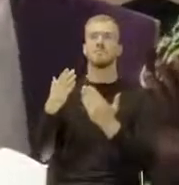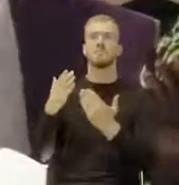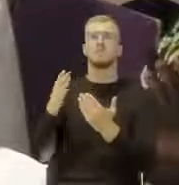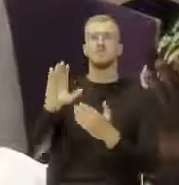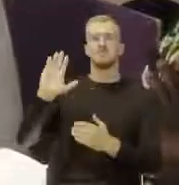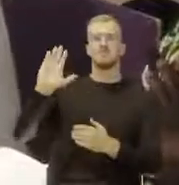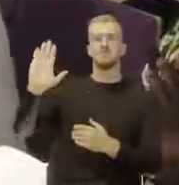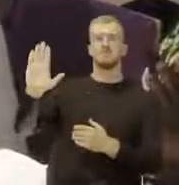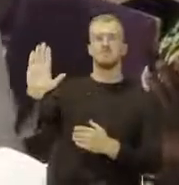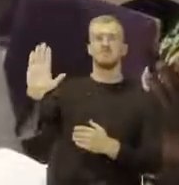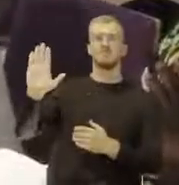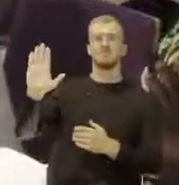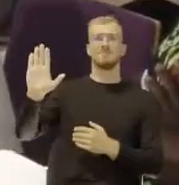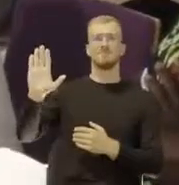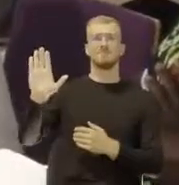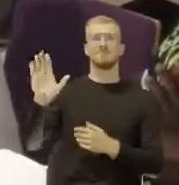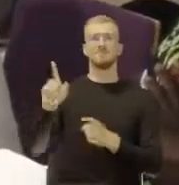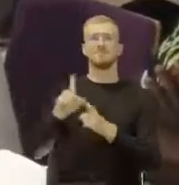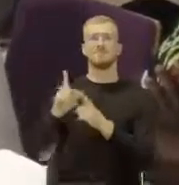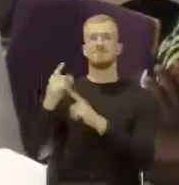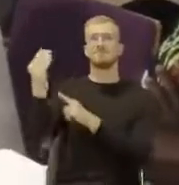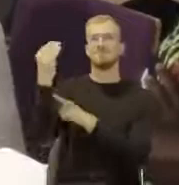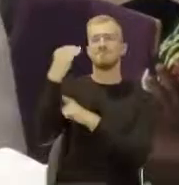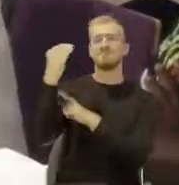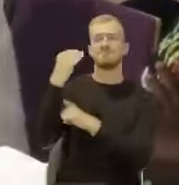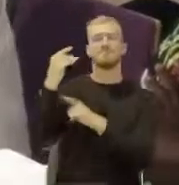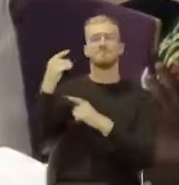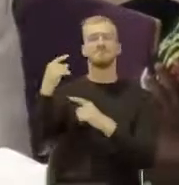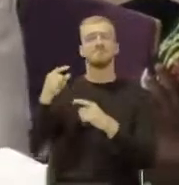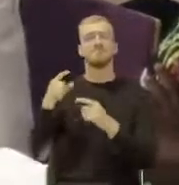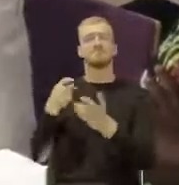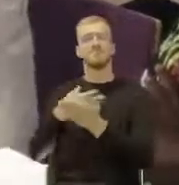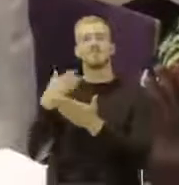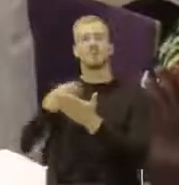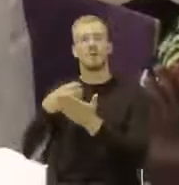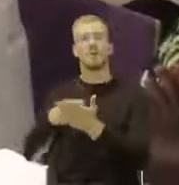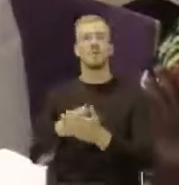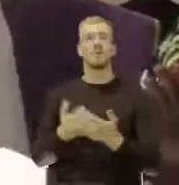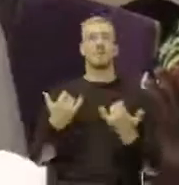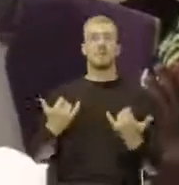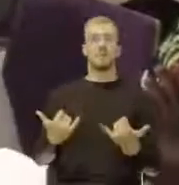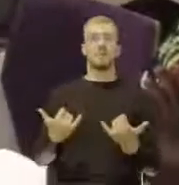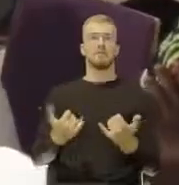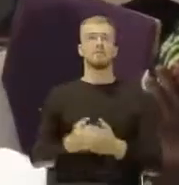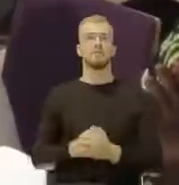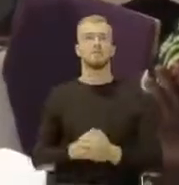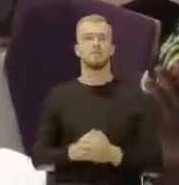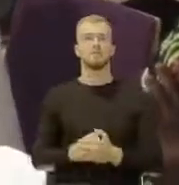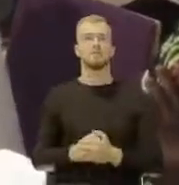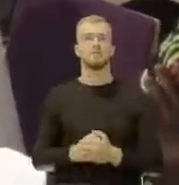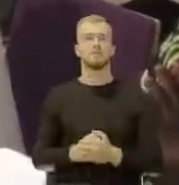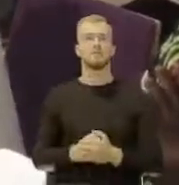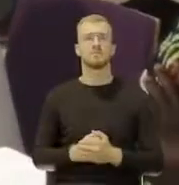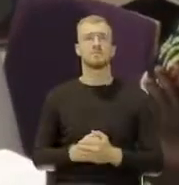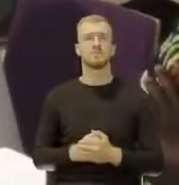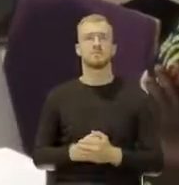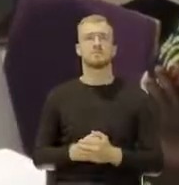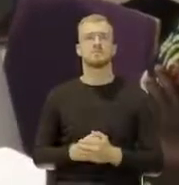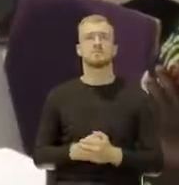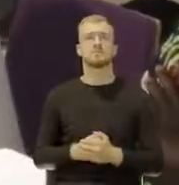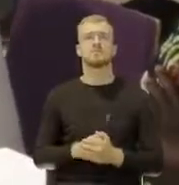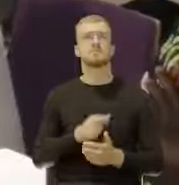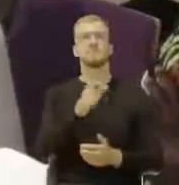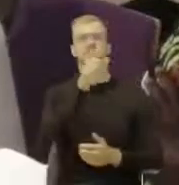now once again to the voice of an elected official. Ernest Maragall is the Vice President of International Relations and